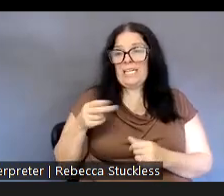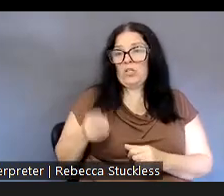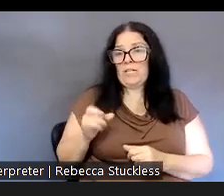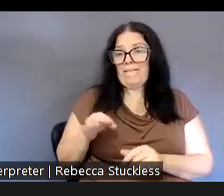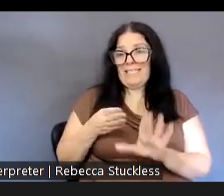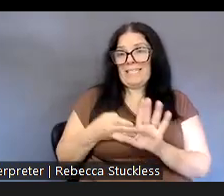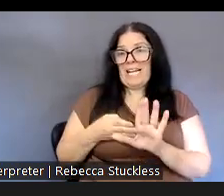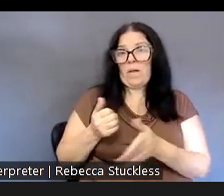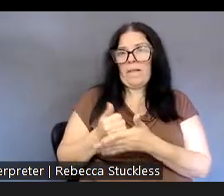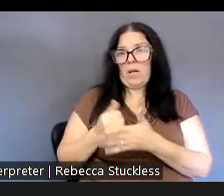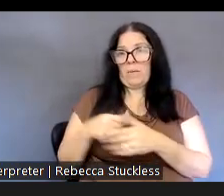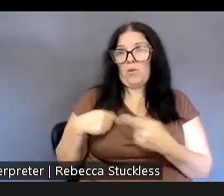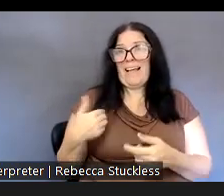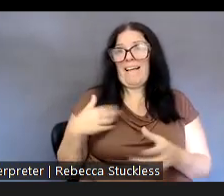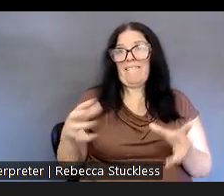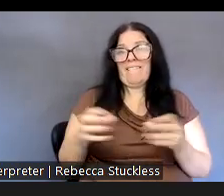five forces.